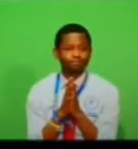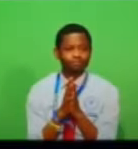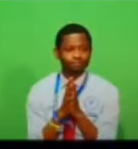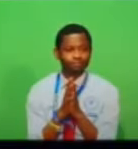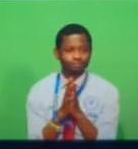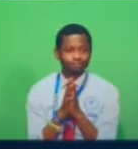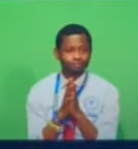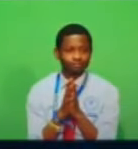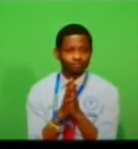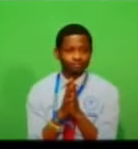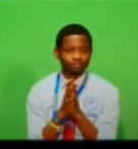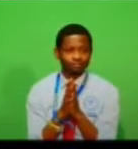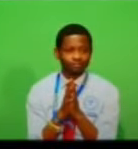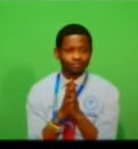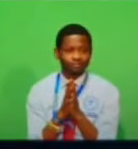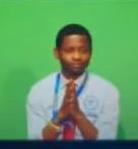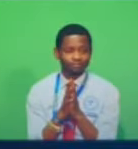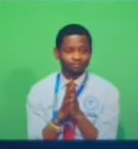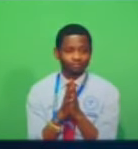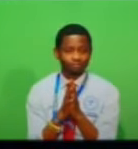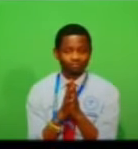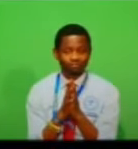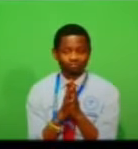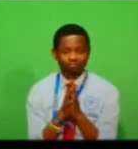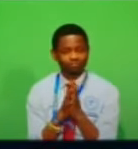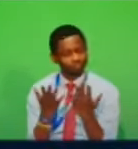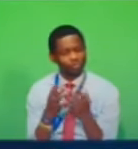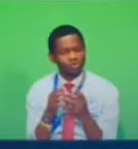you're not fair. So please tell us, how do you keep balance